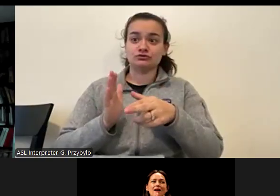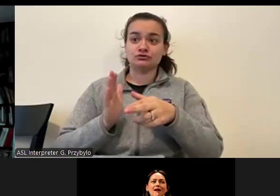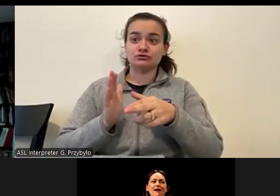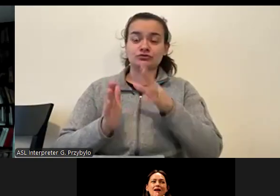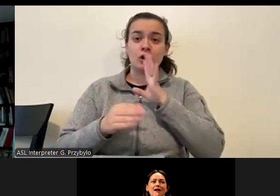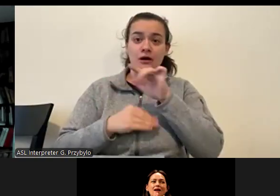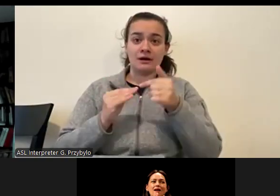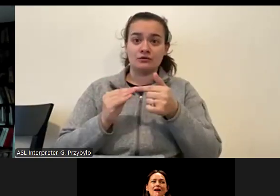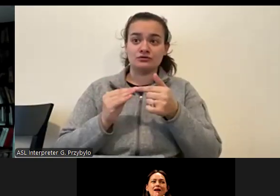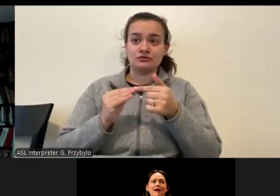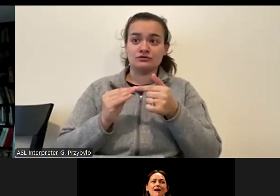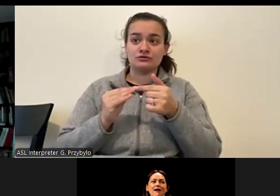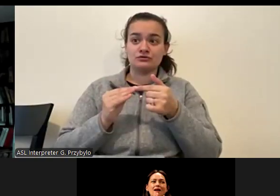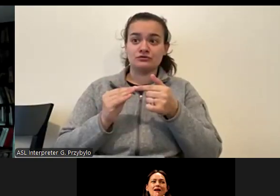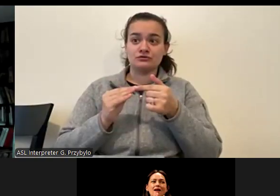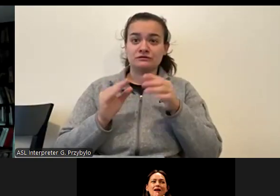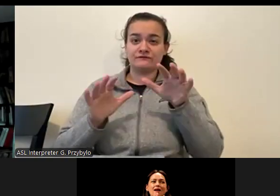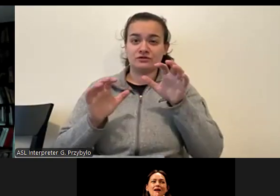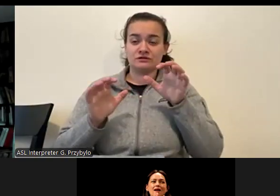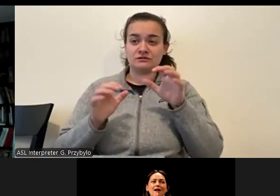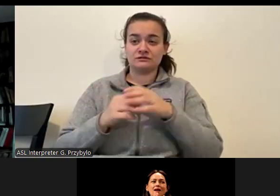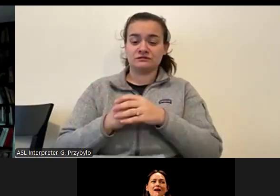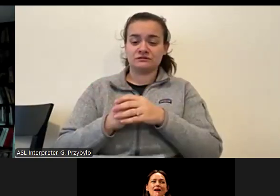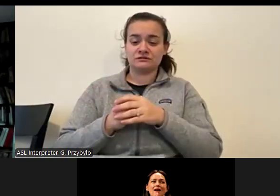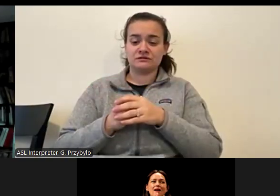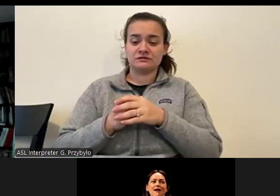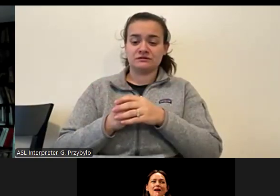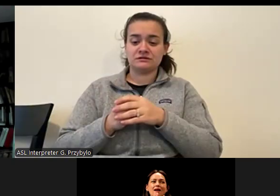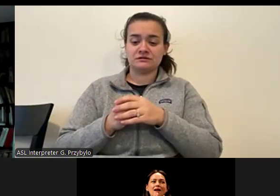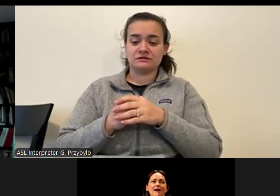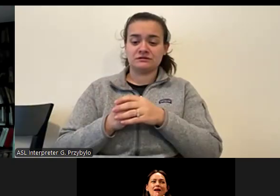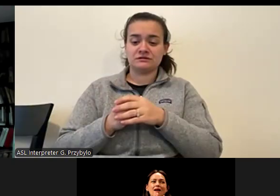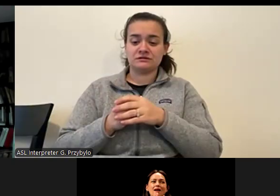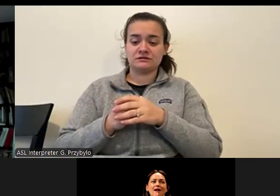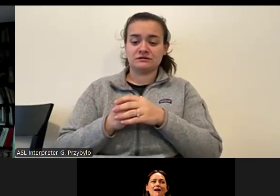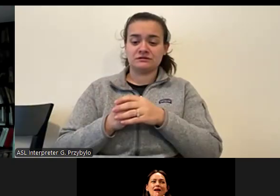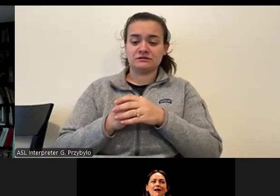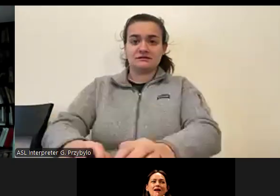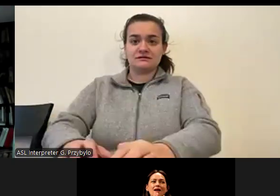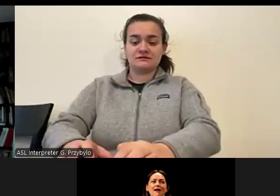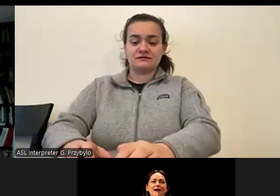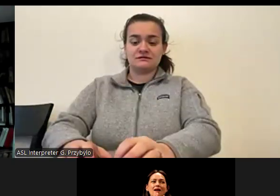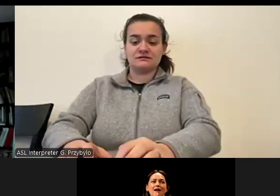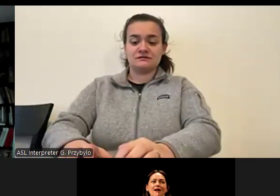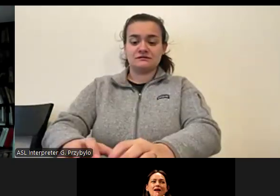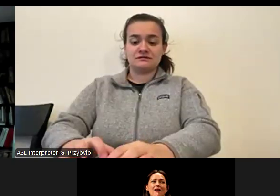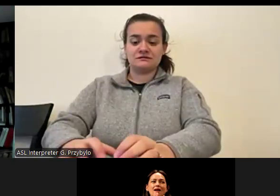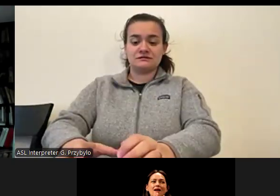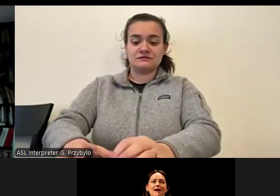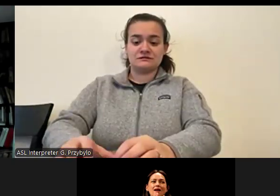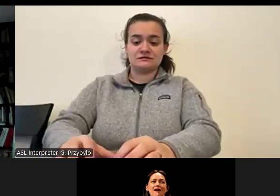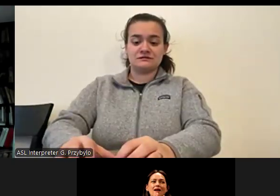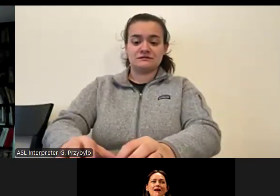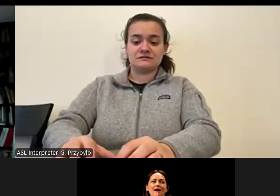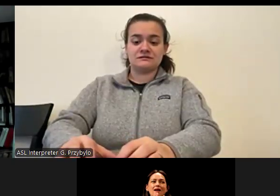which was basically Bodie plots. And the reason that I wanted to